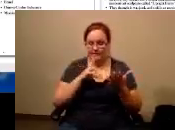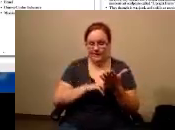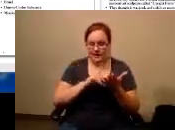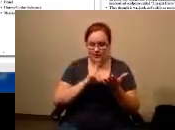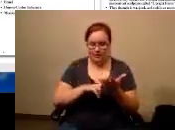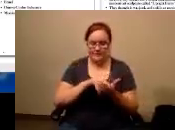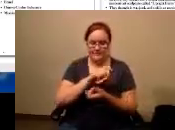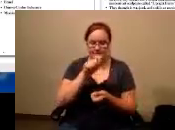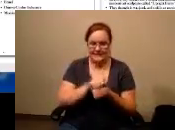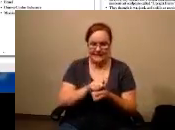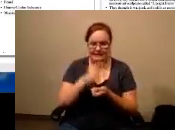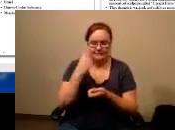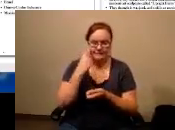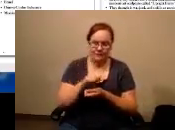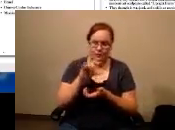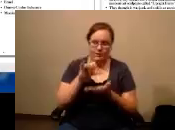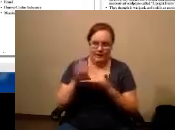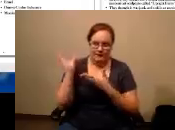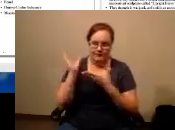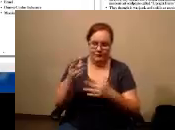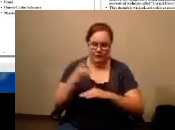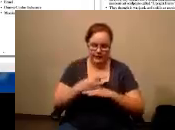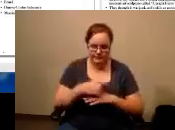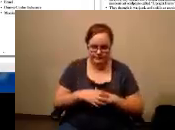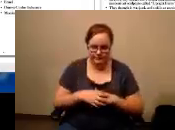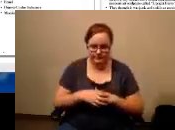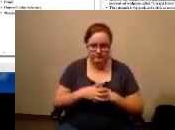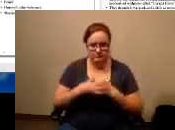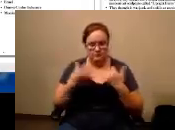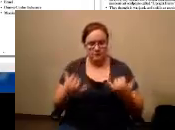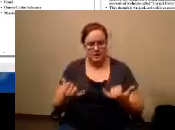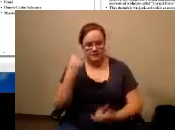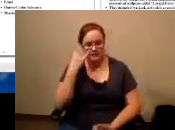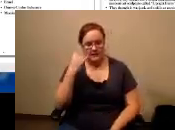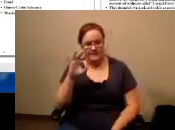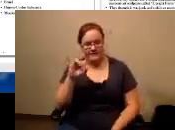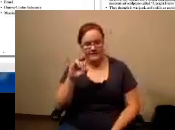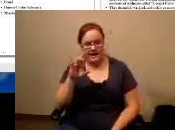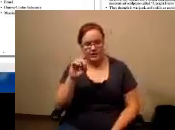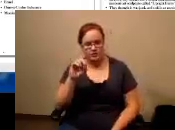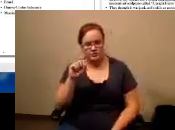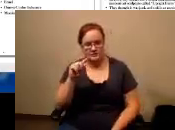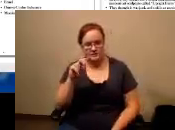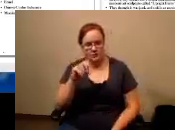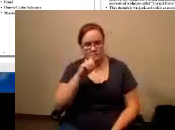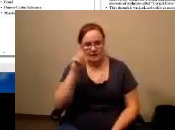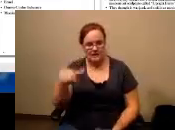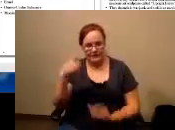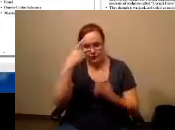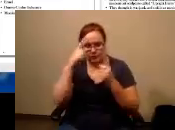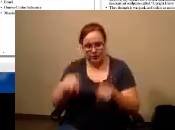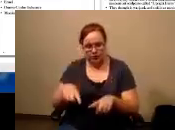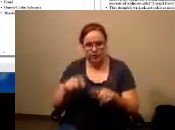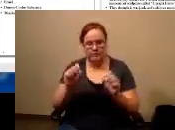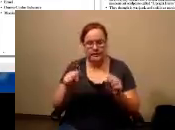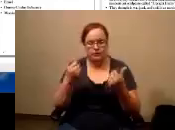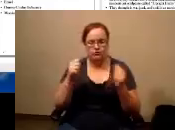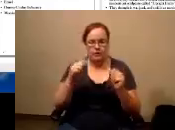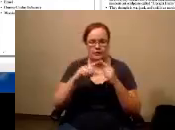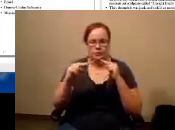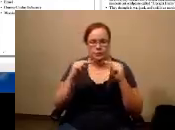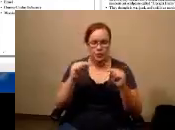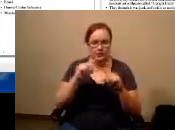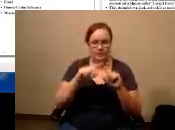date a material breach. Now, if Firestone doesn't have to agree to that term, they can try to negotiate it out. But if they